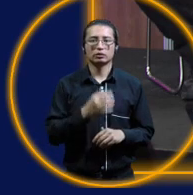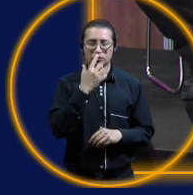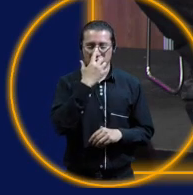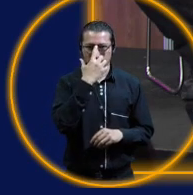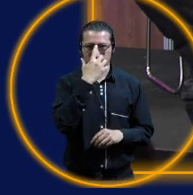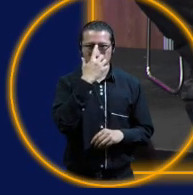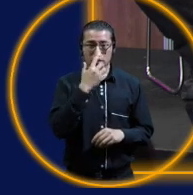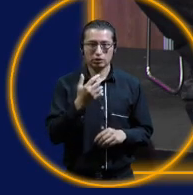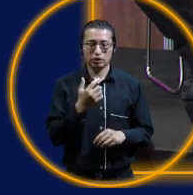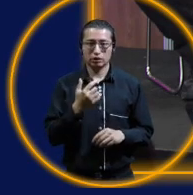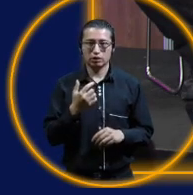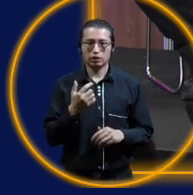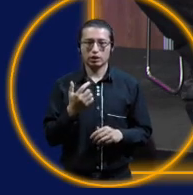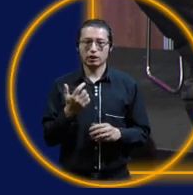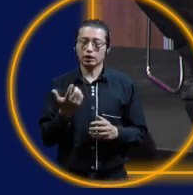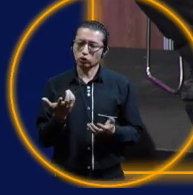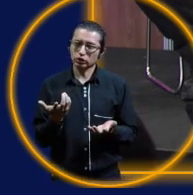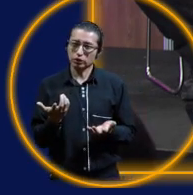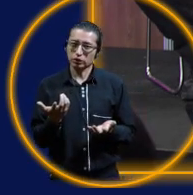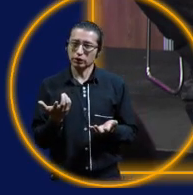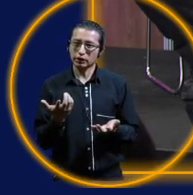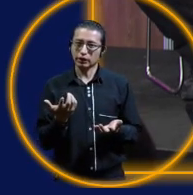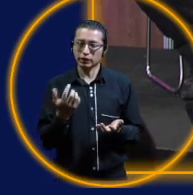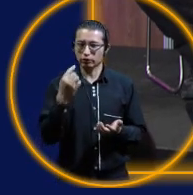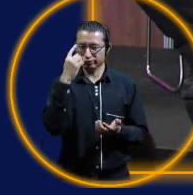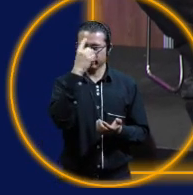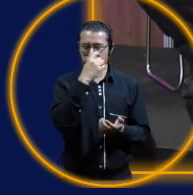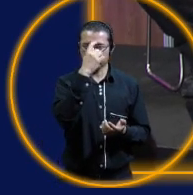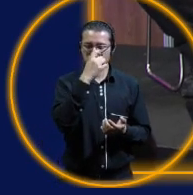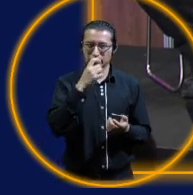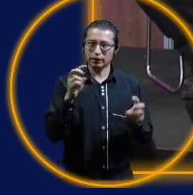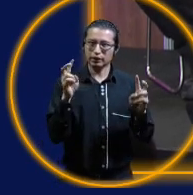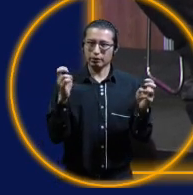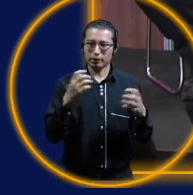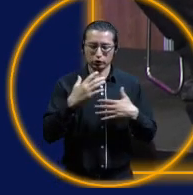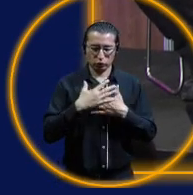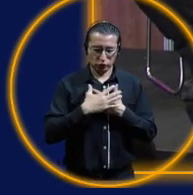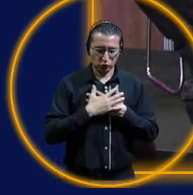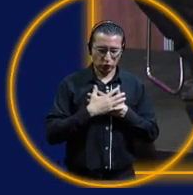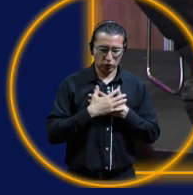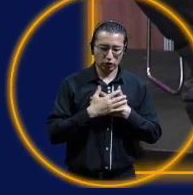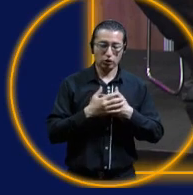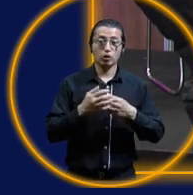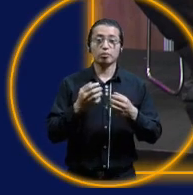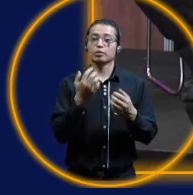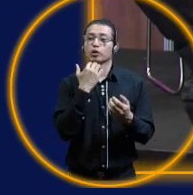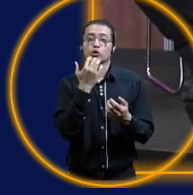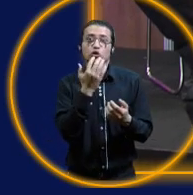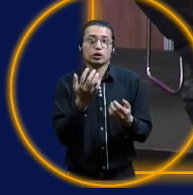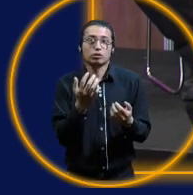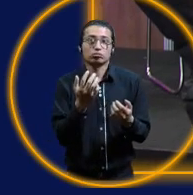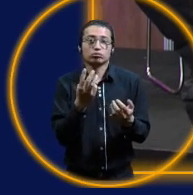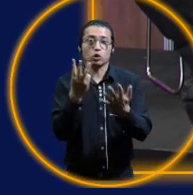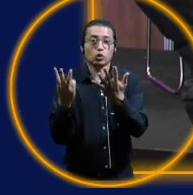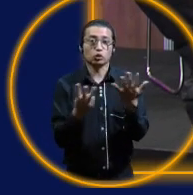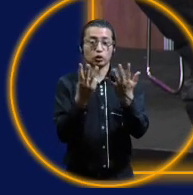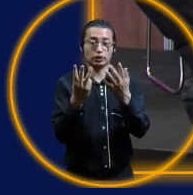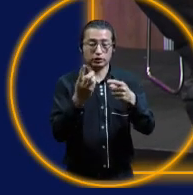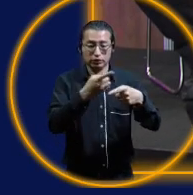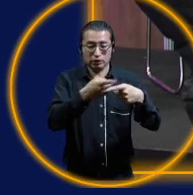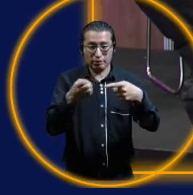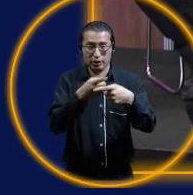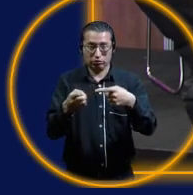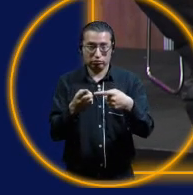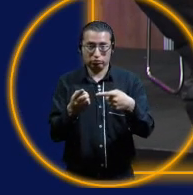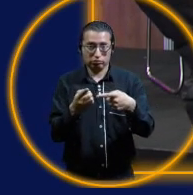some ground rules and think, if I spent 8 hours a week making something and